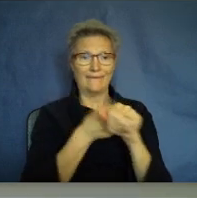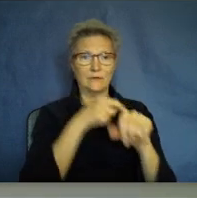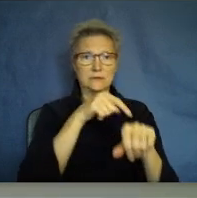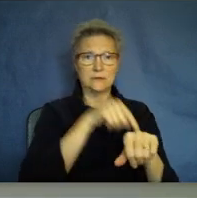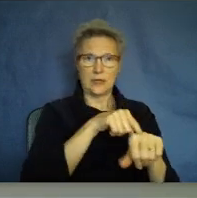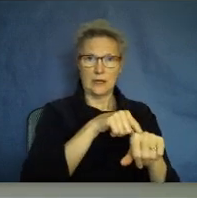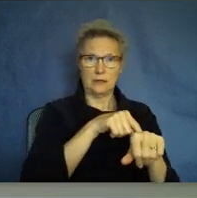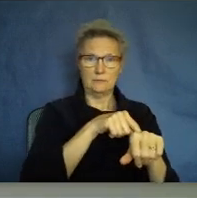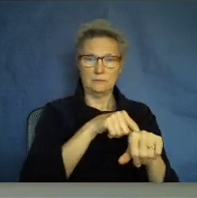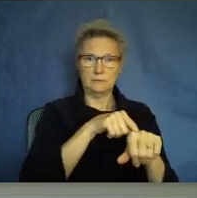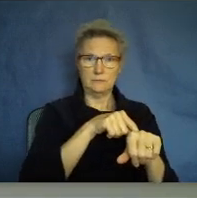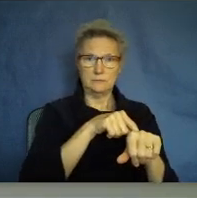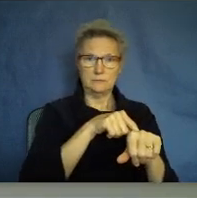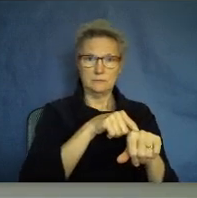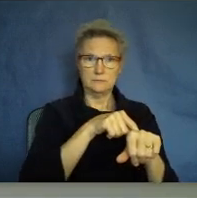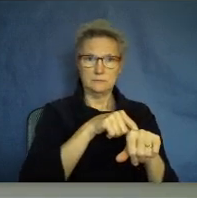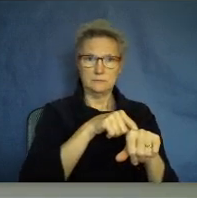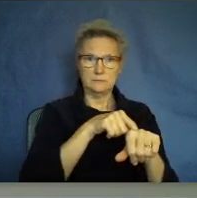time we